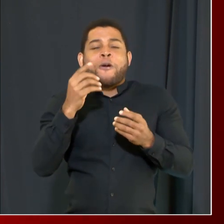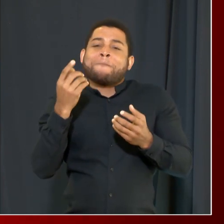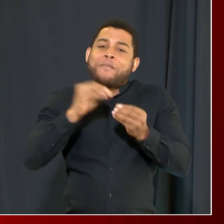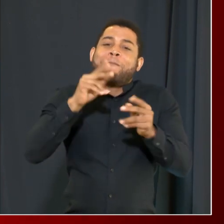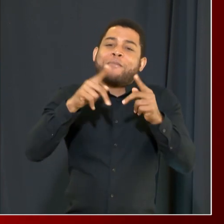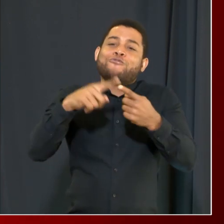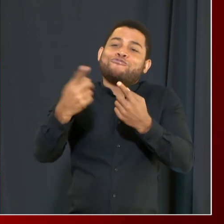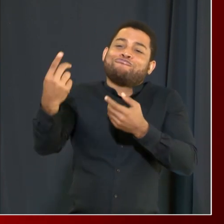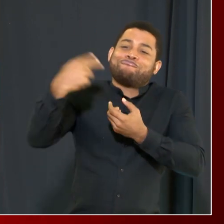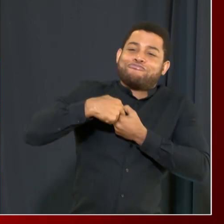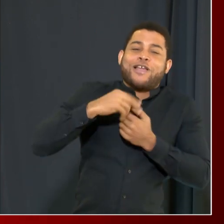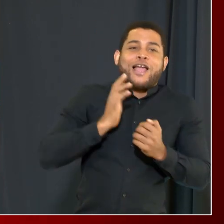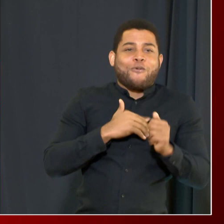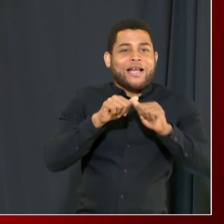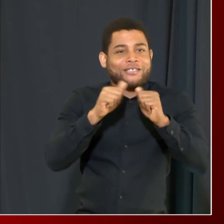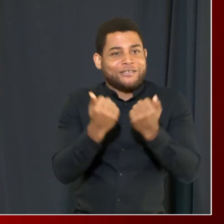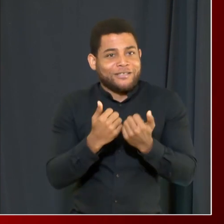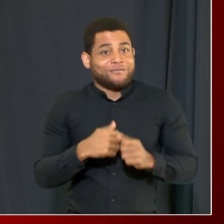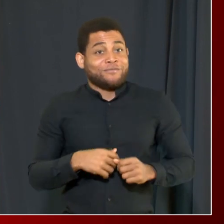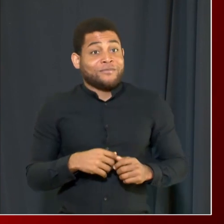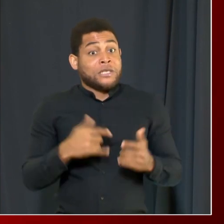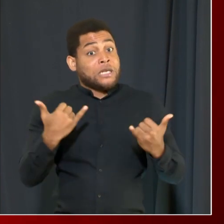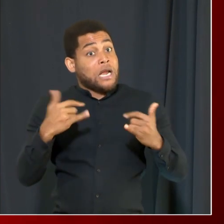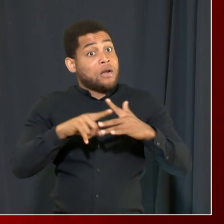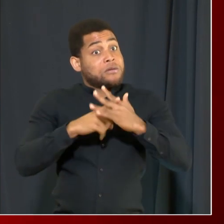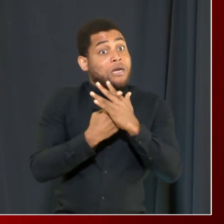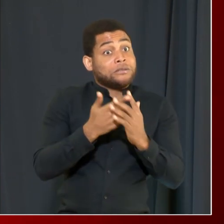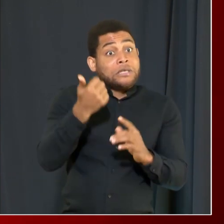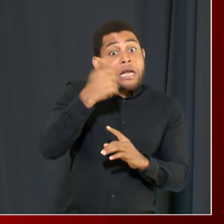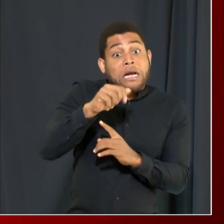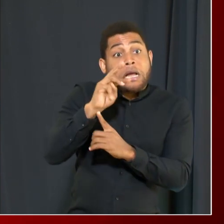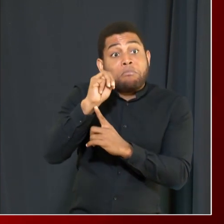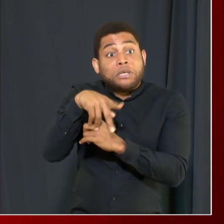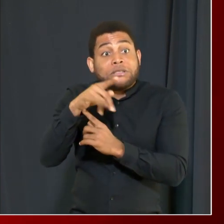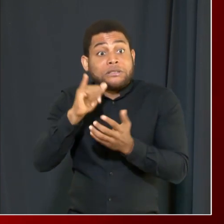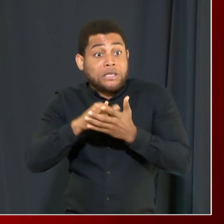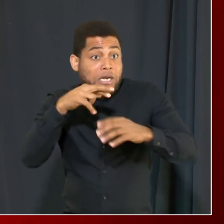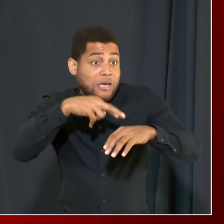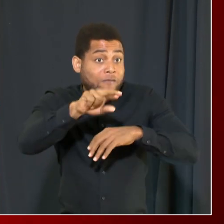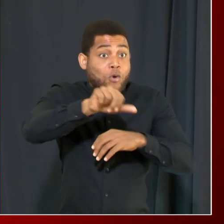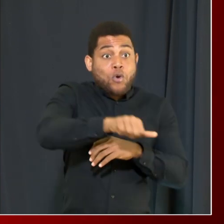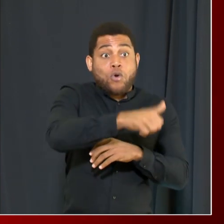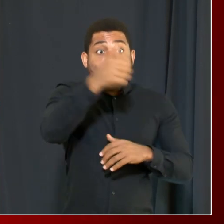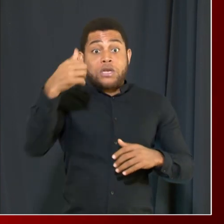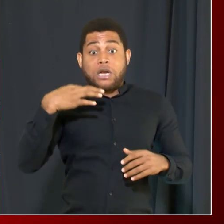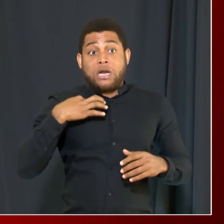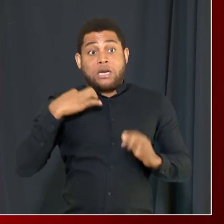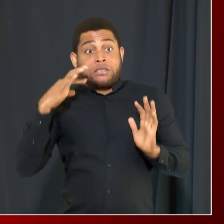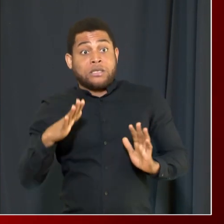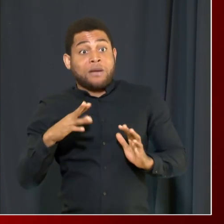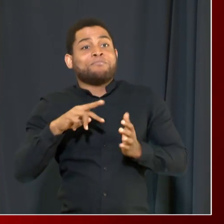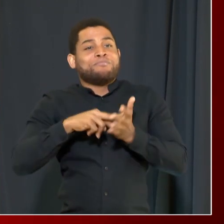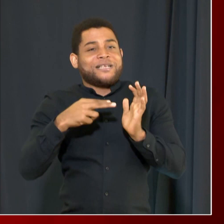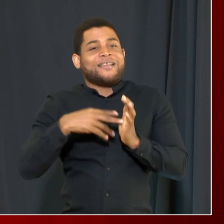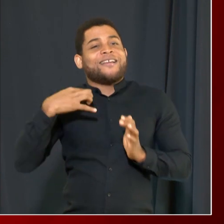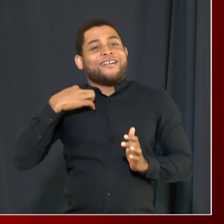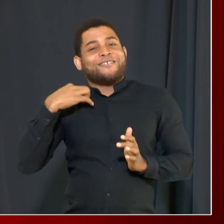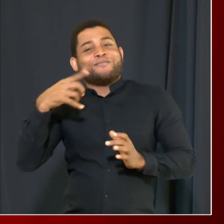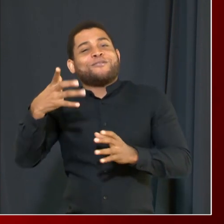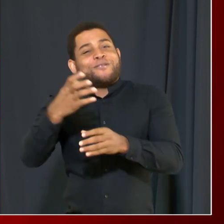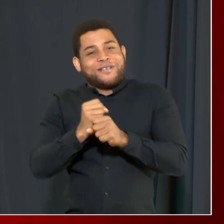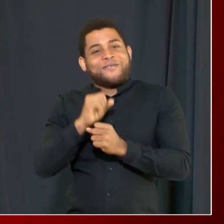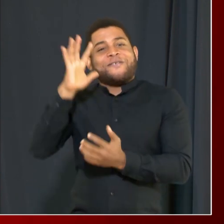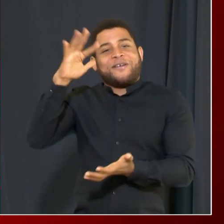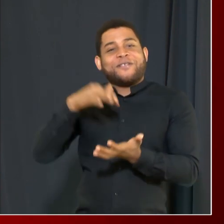Starting today, any MPD employee who refers another candidate will be eligible to receive a $5,000 referral bonus